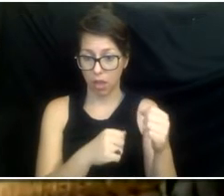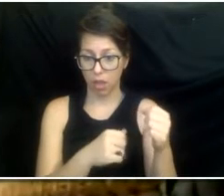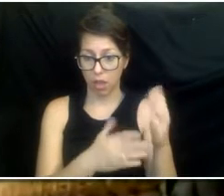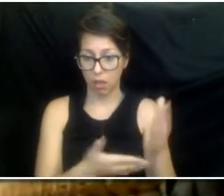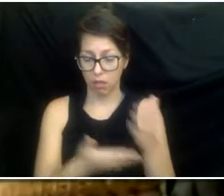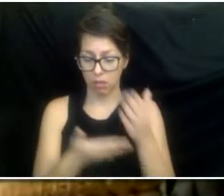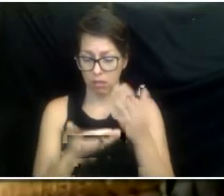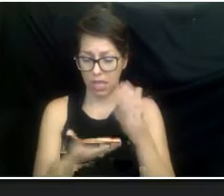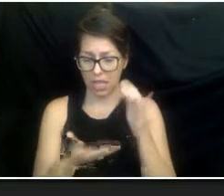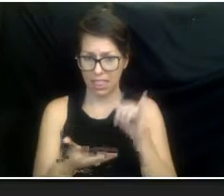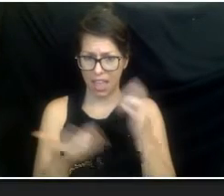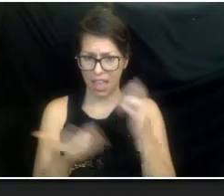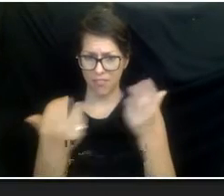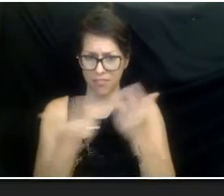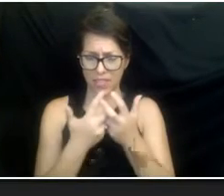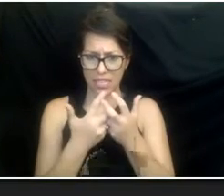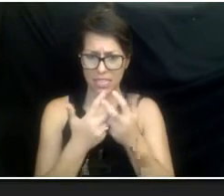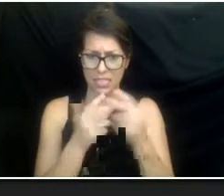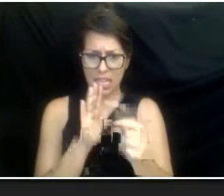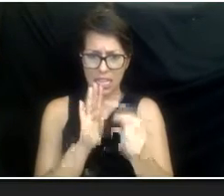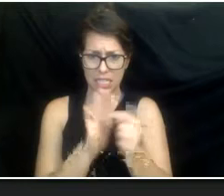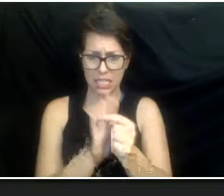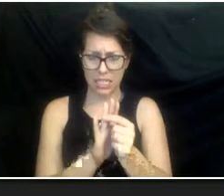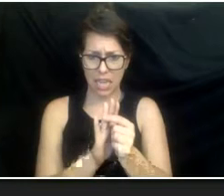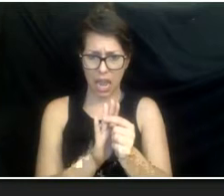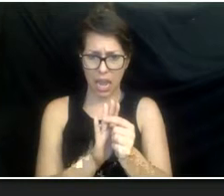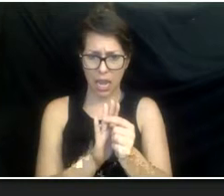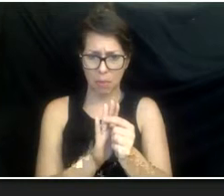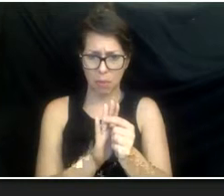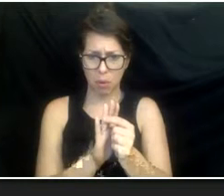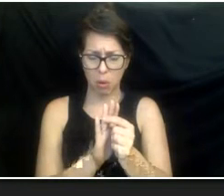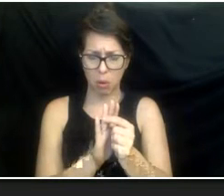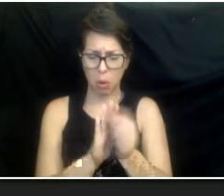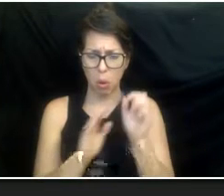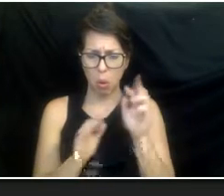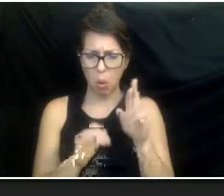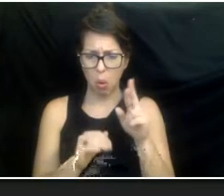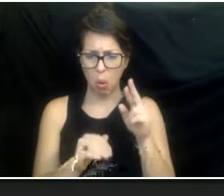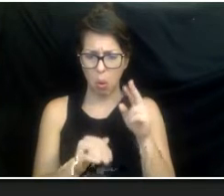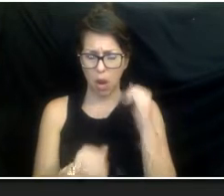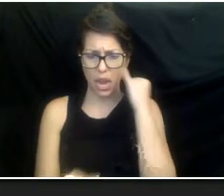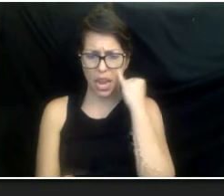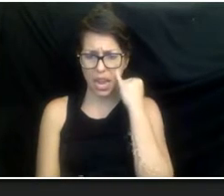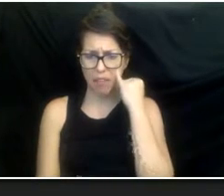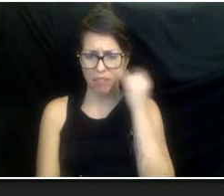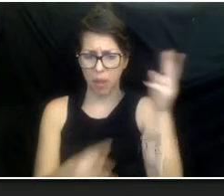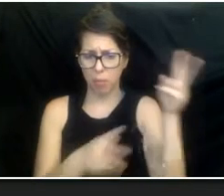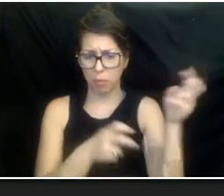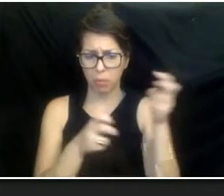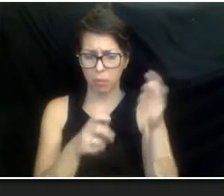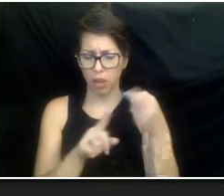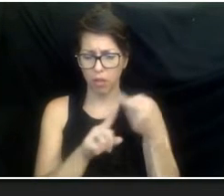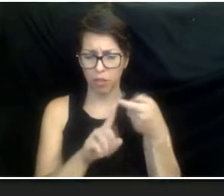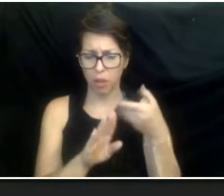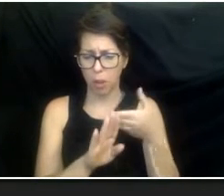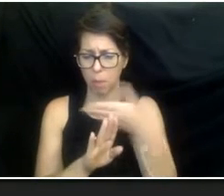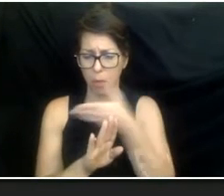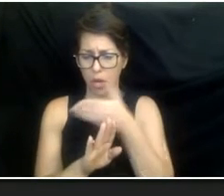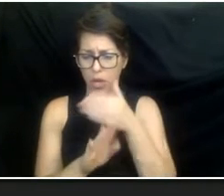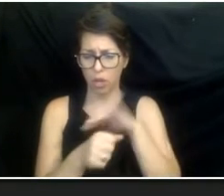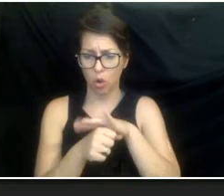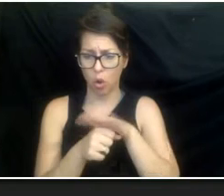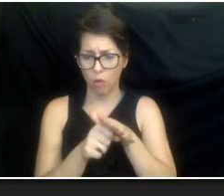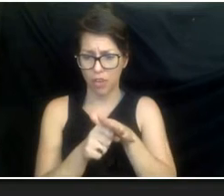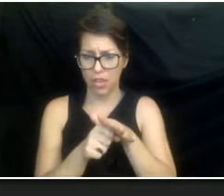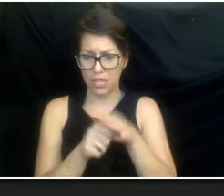doing well I think the message has to be that despite shelter in place there are phone numbers that they can